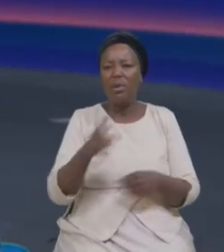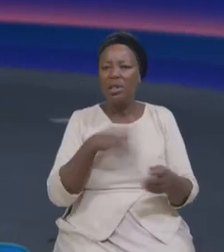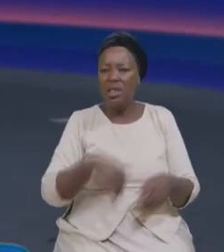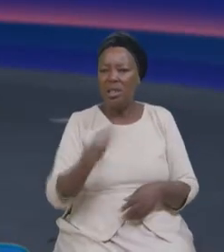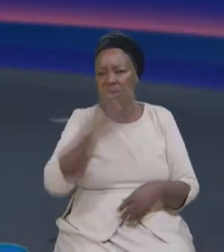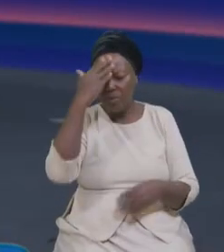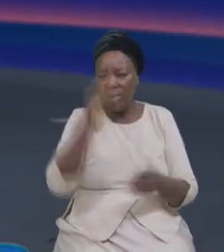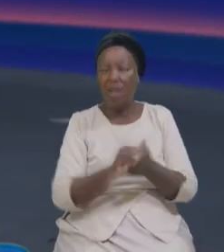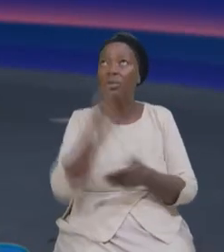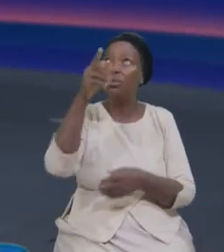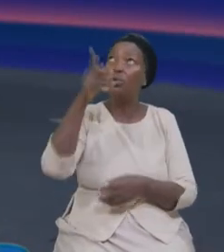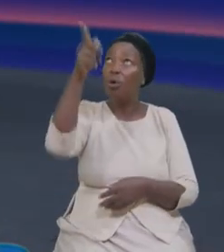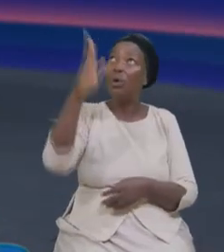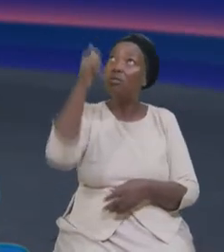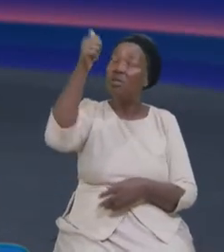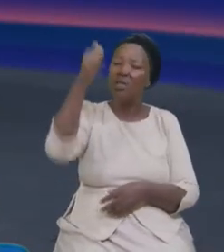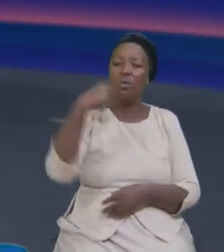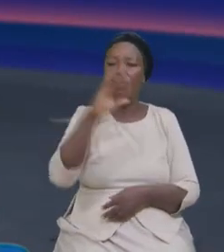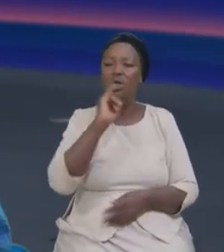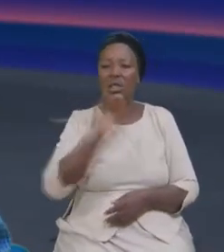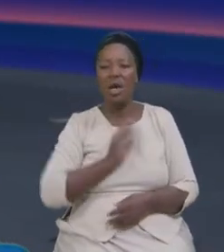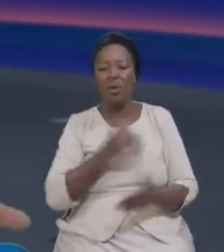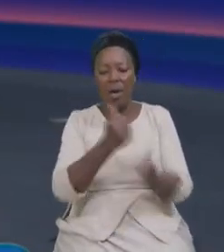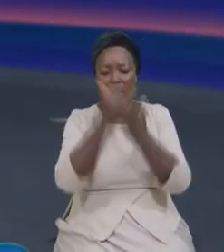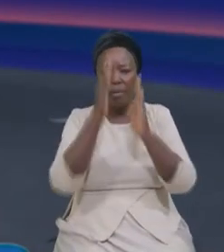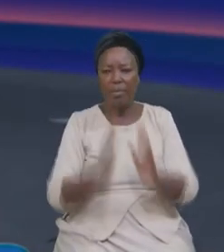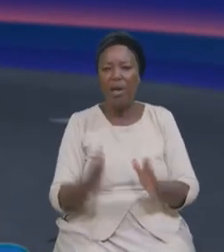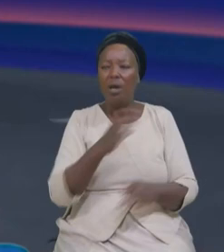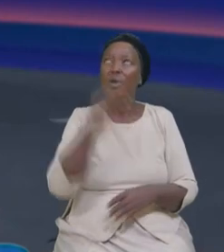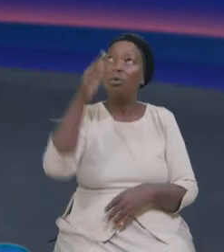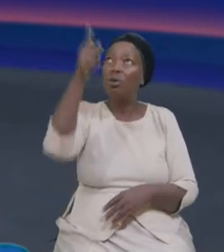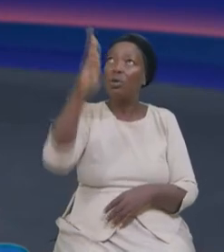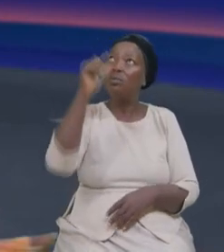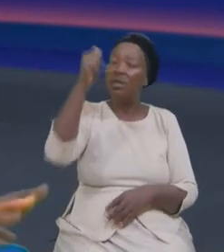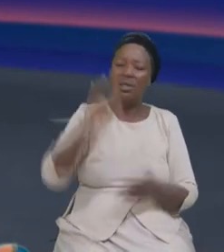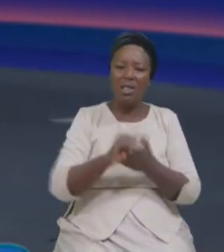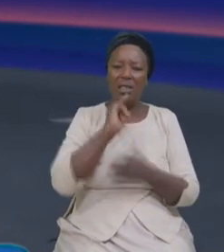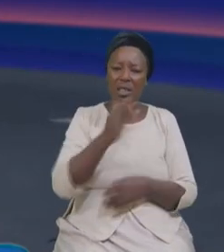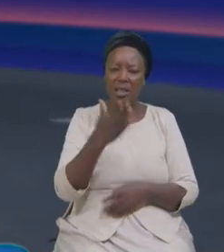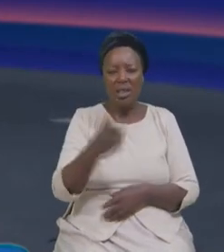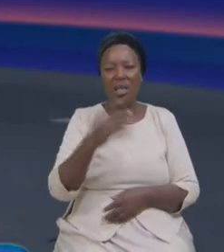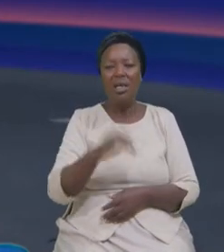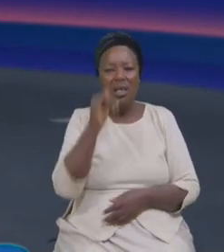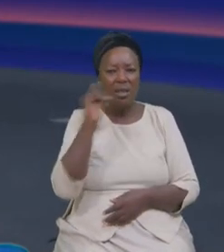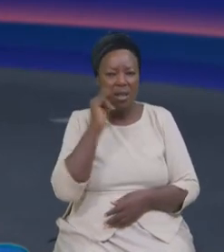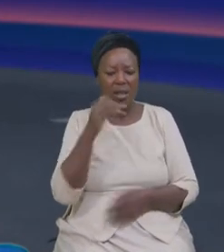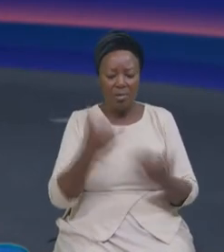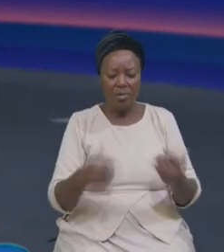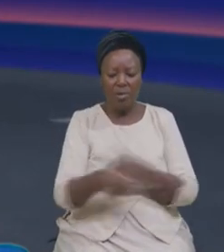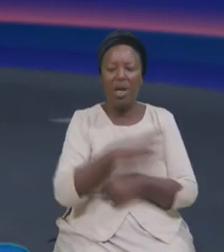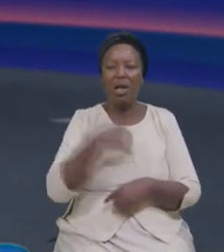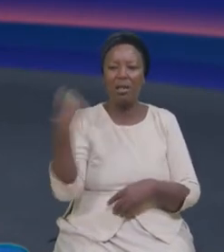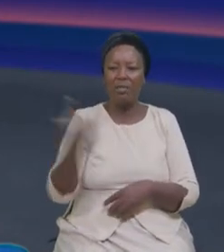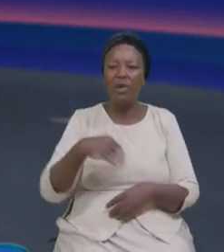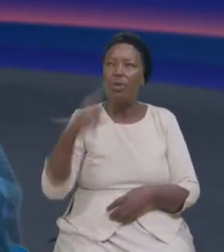who is our helper, God himself, the same yesterday, today, and forever, who will always do what he has